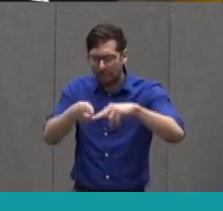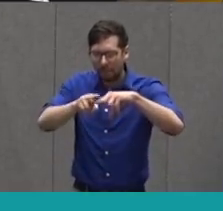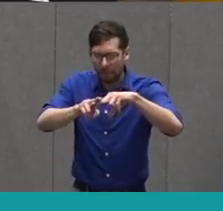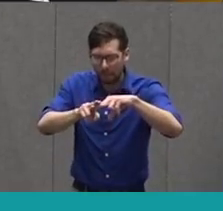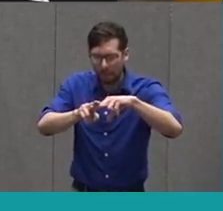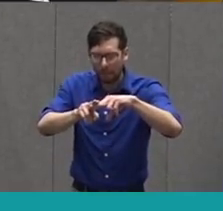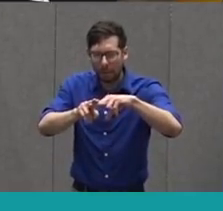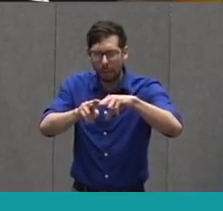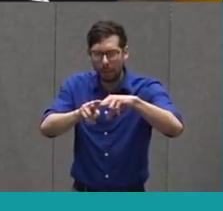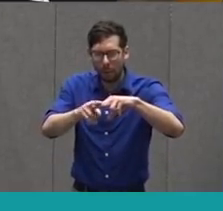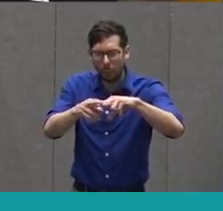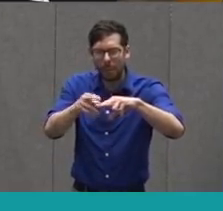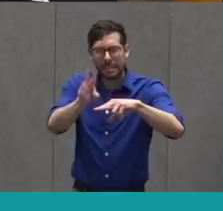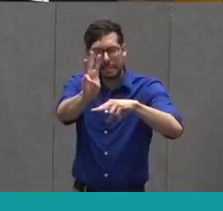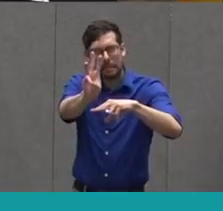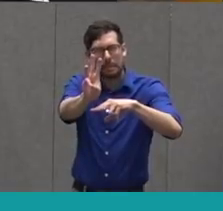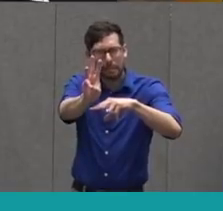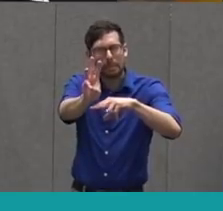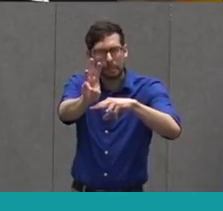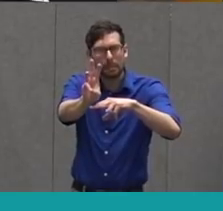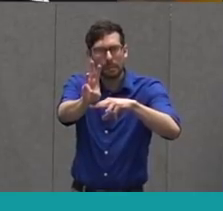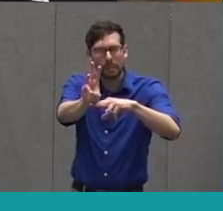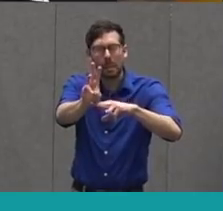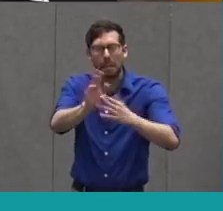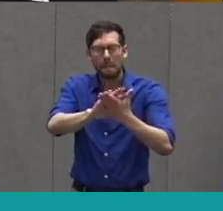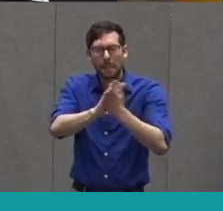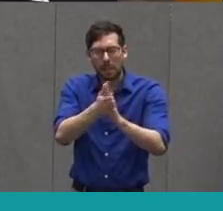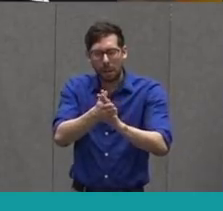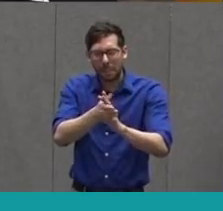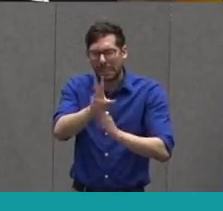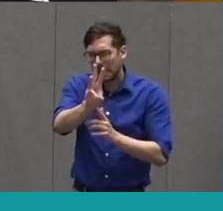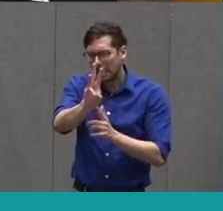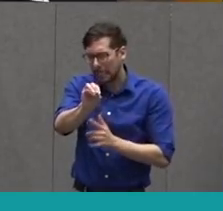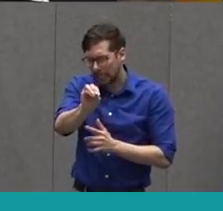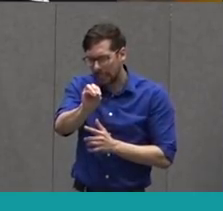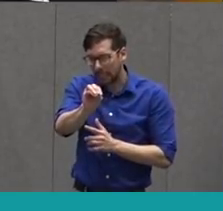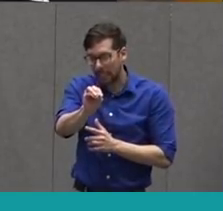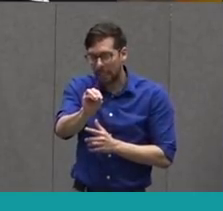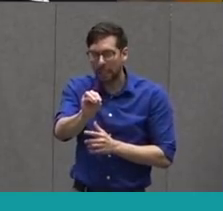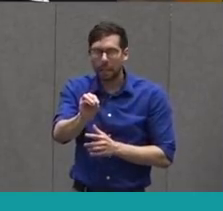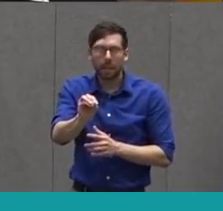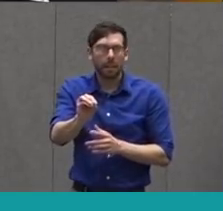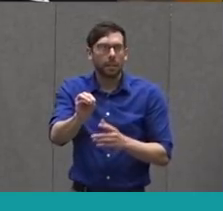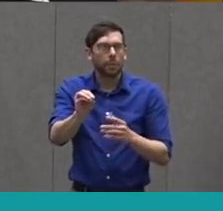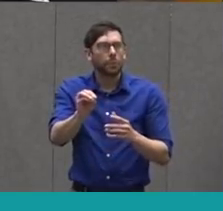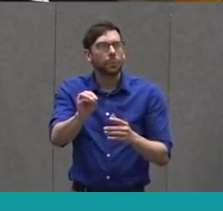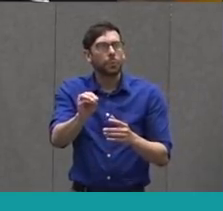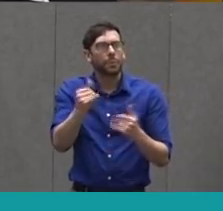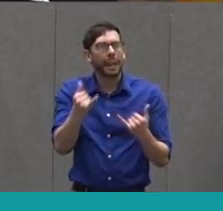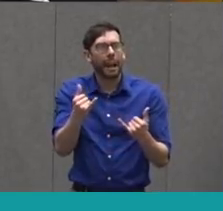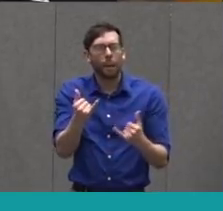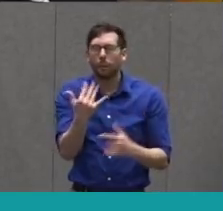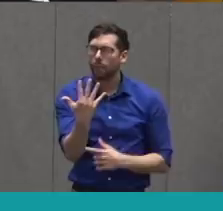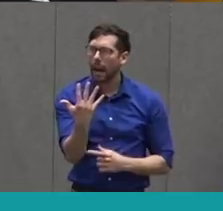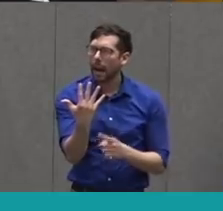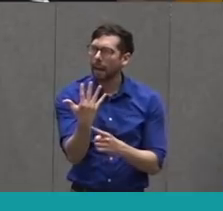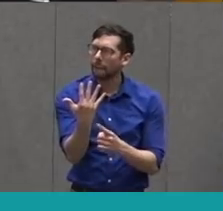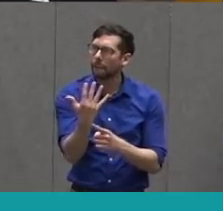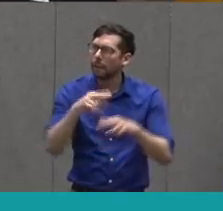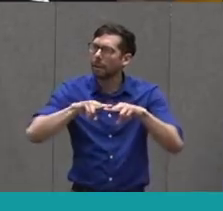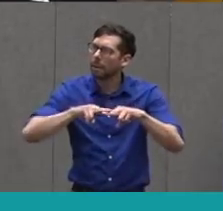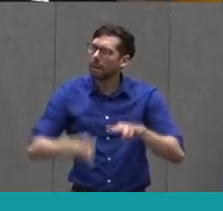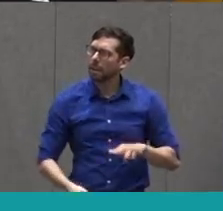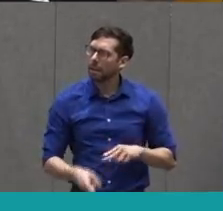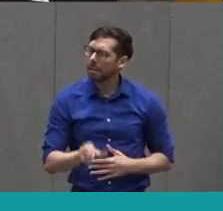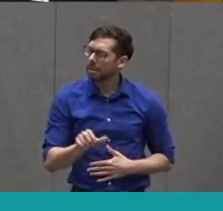that 6 in the tens place. That made it 60. We now need to think about what would 10 less than that 50